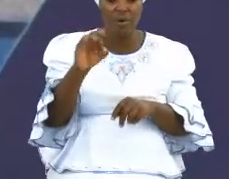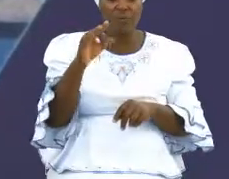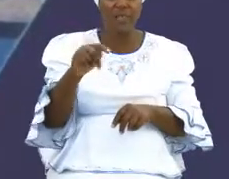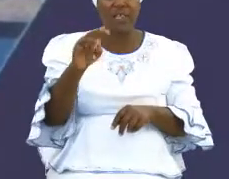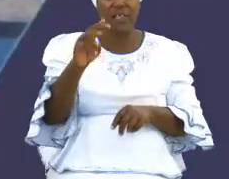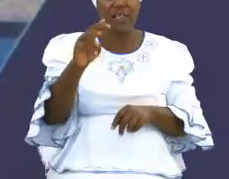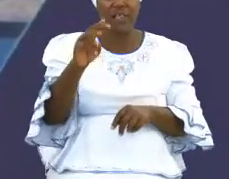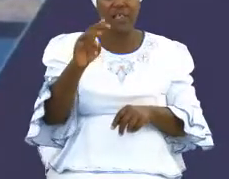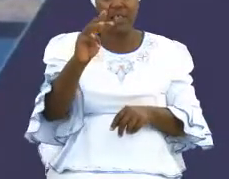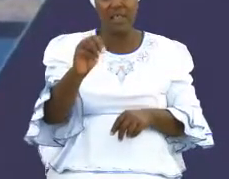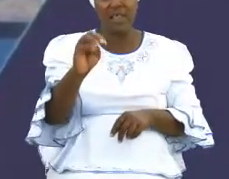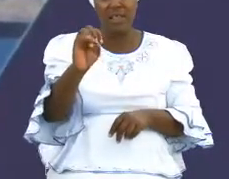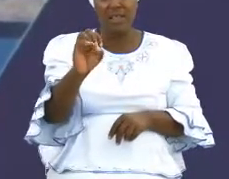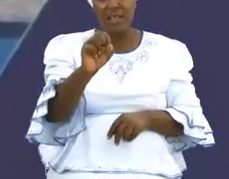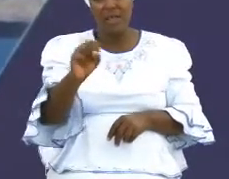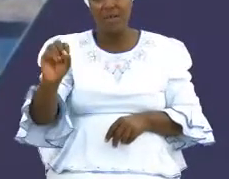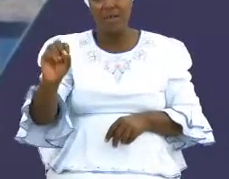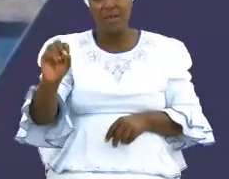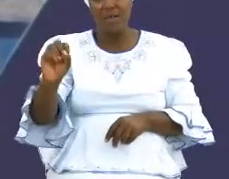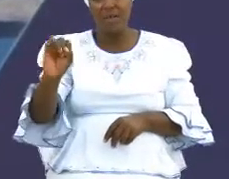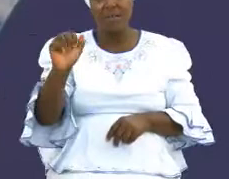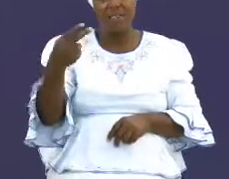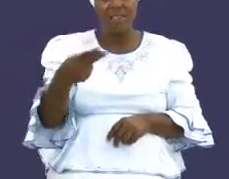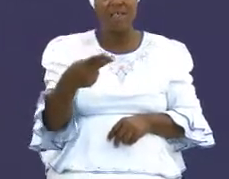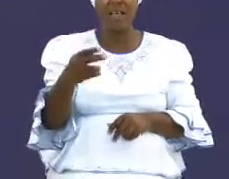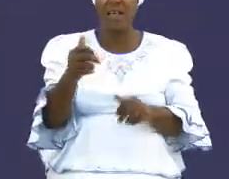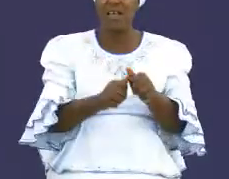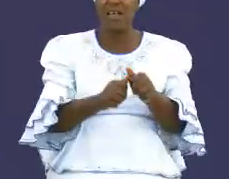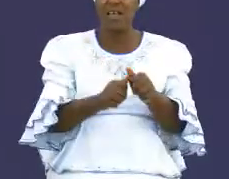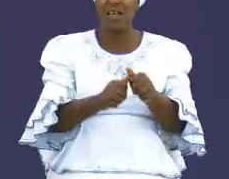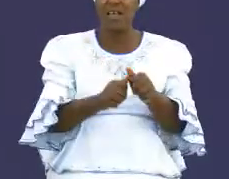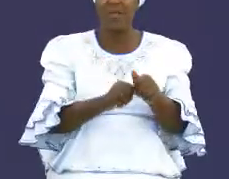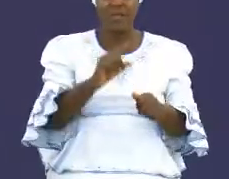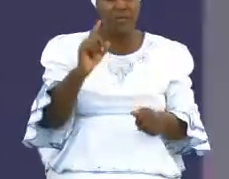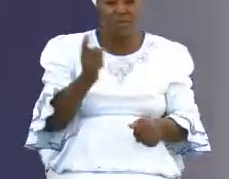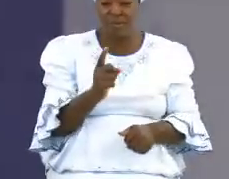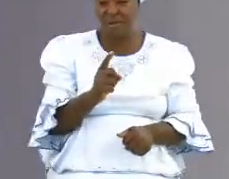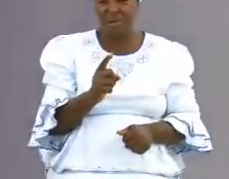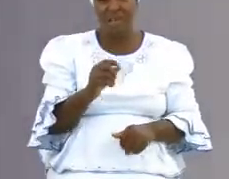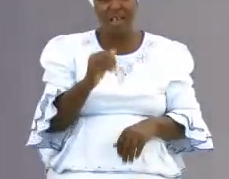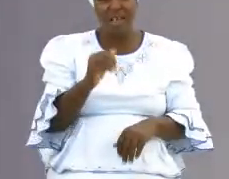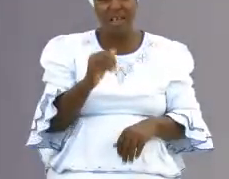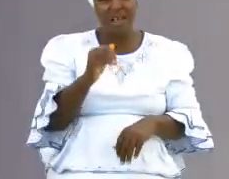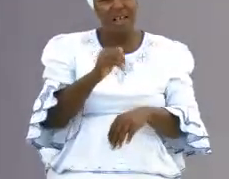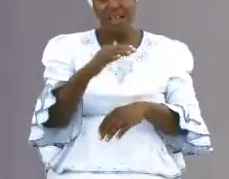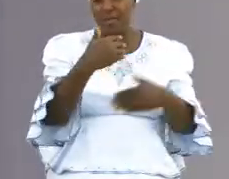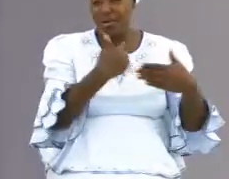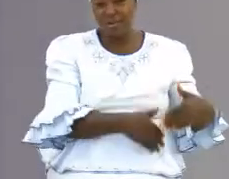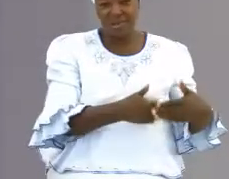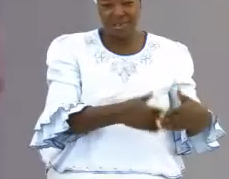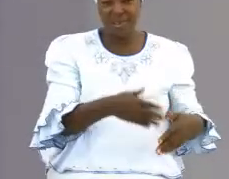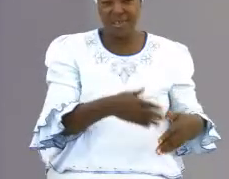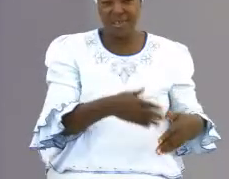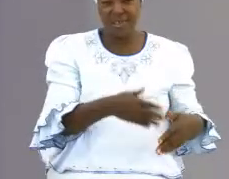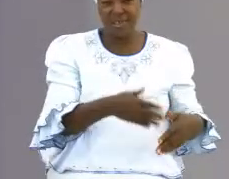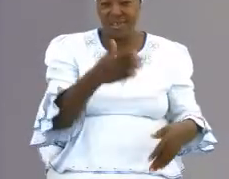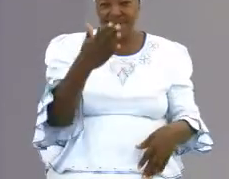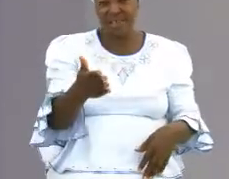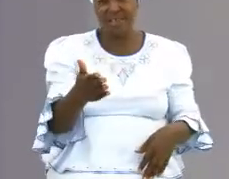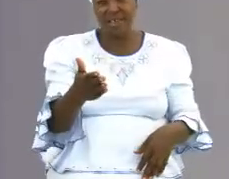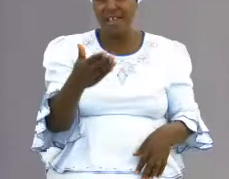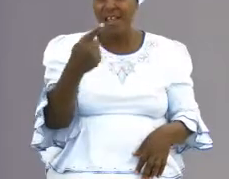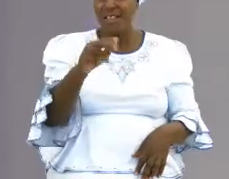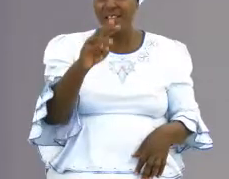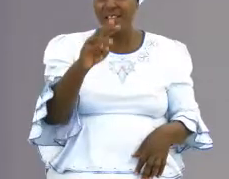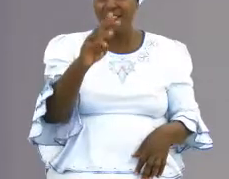you're standing over there. The Messiah is for everyone, everywhere. That's why